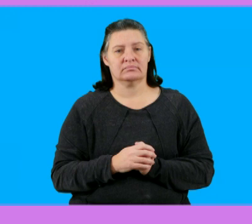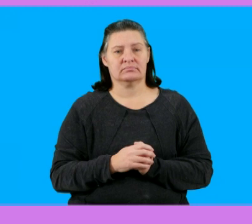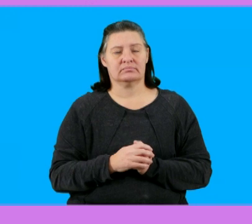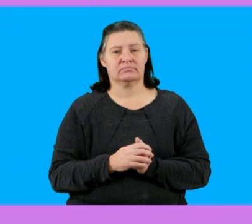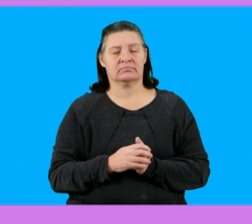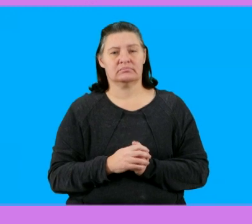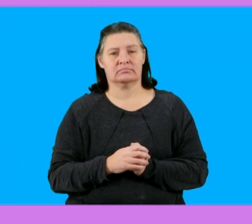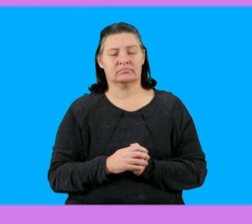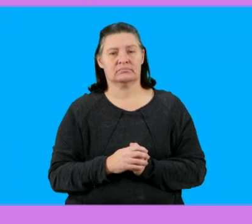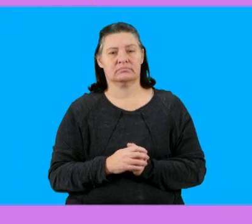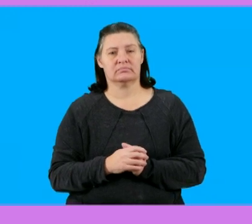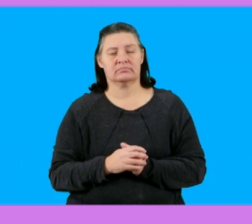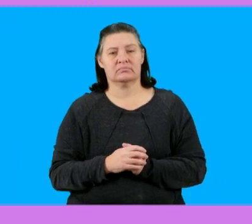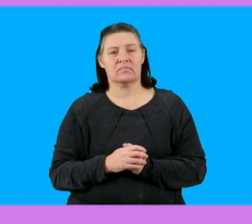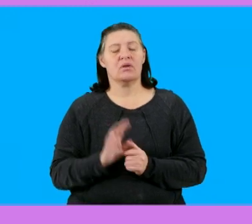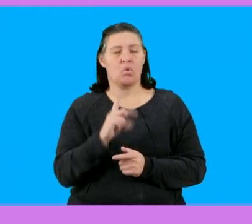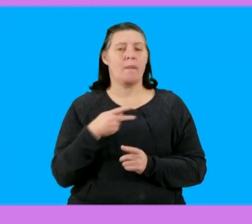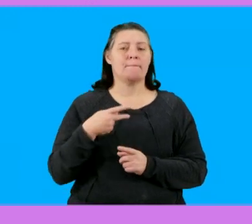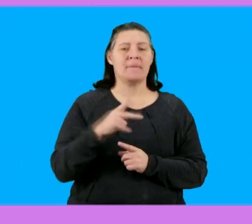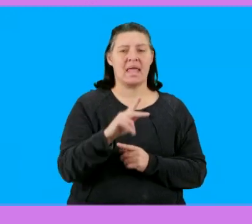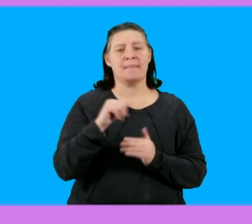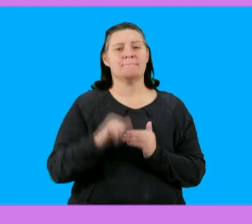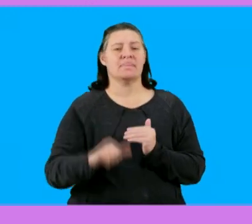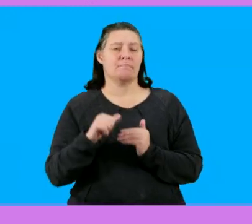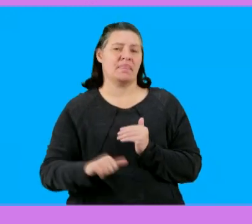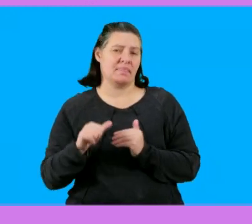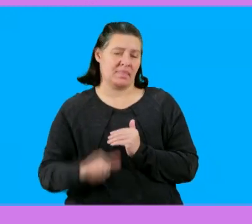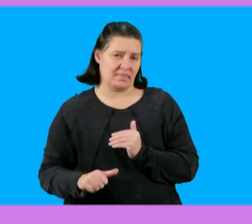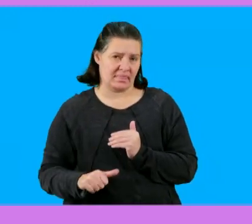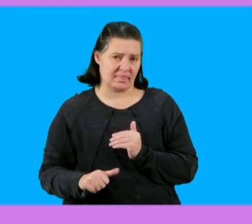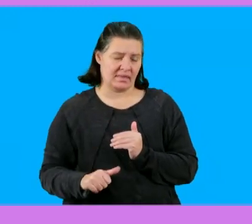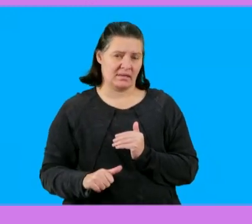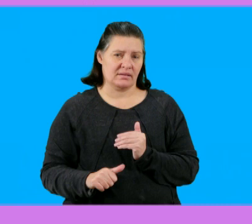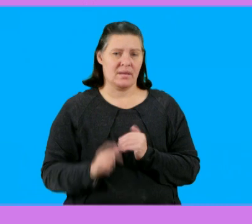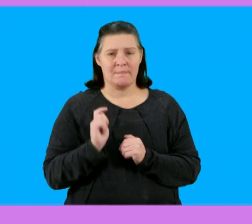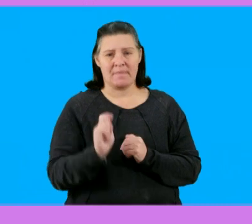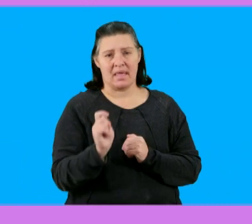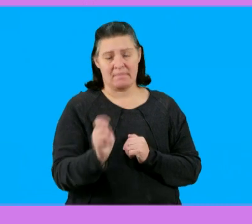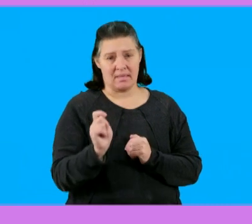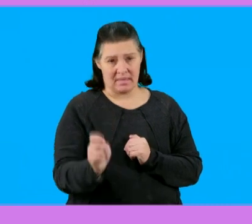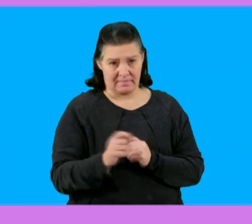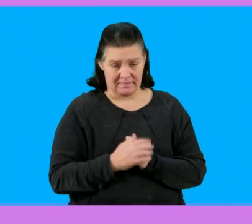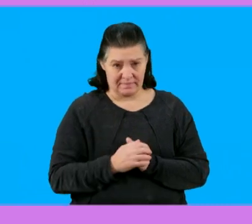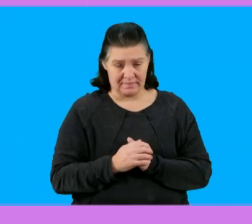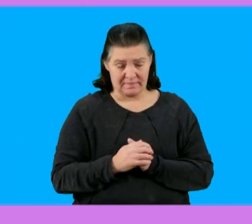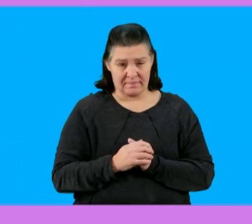write out cryptic. Buy on credit. And you pay monthly installments, right?